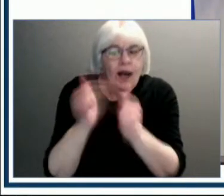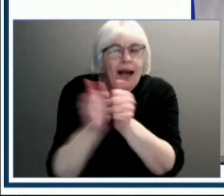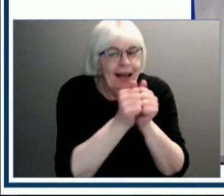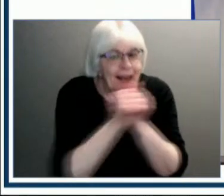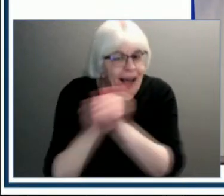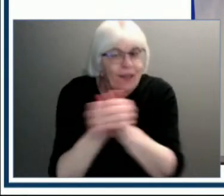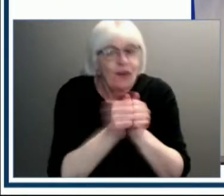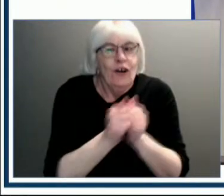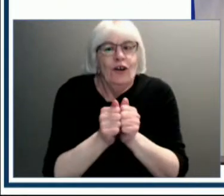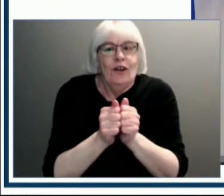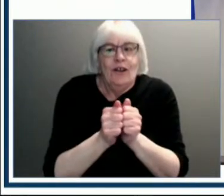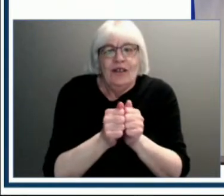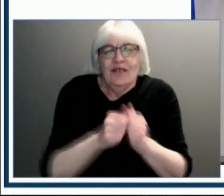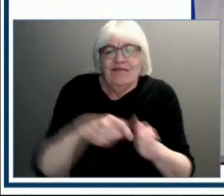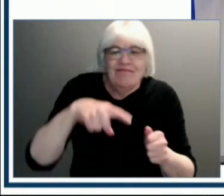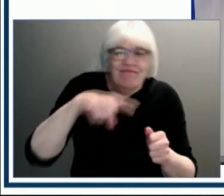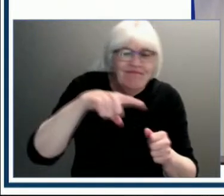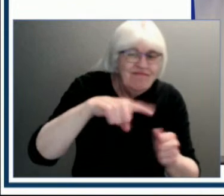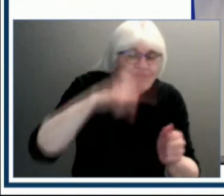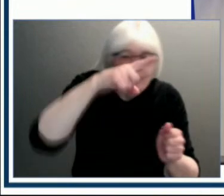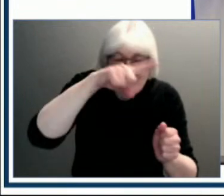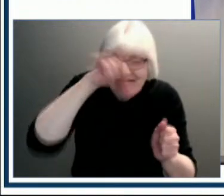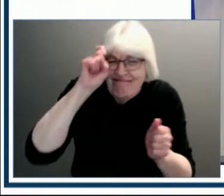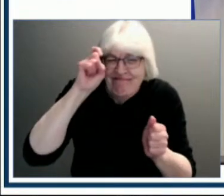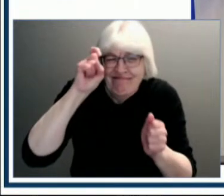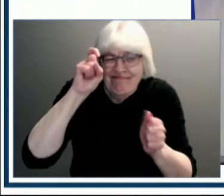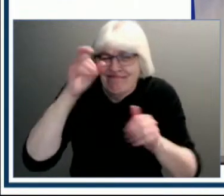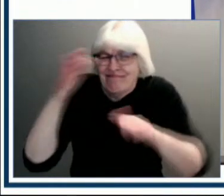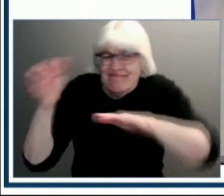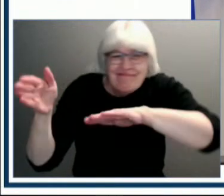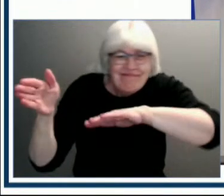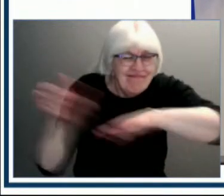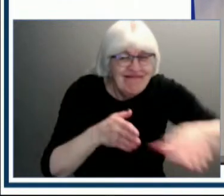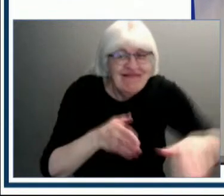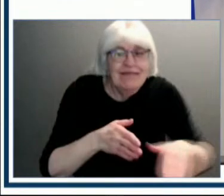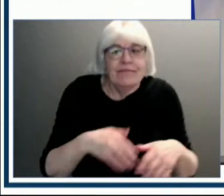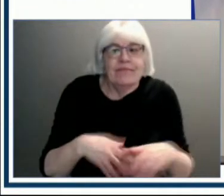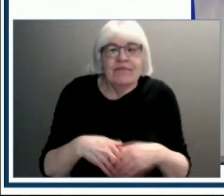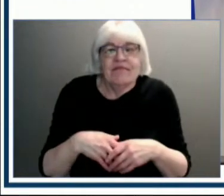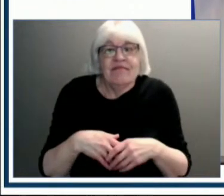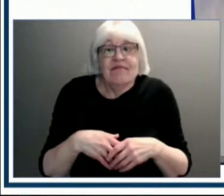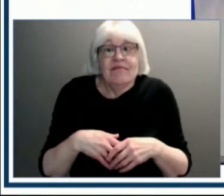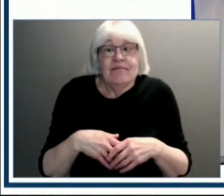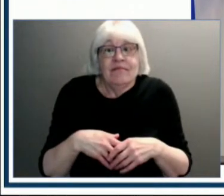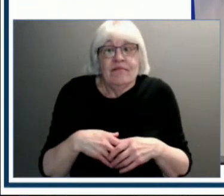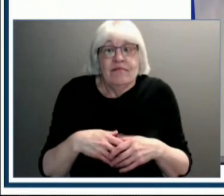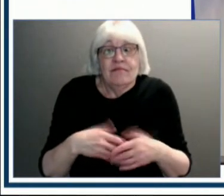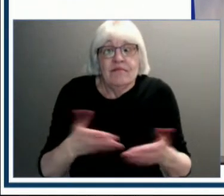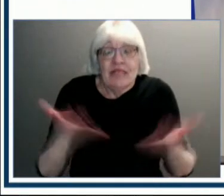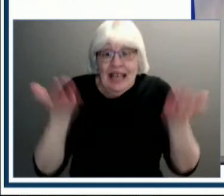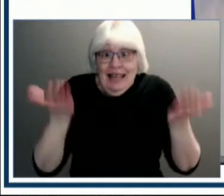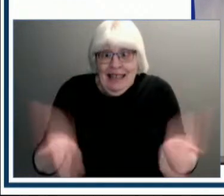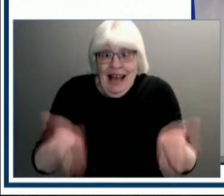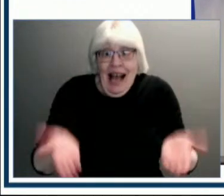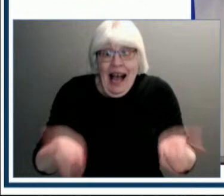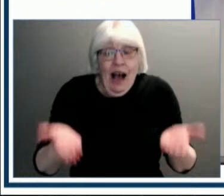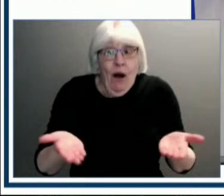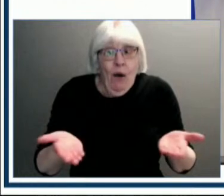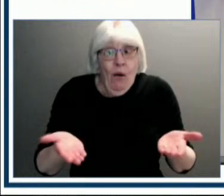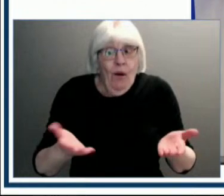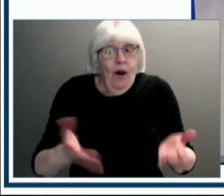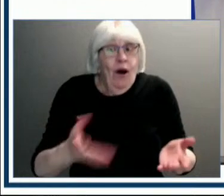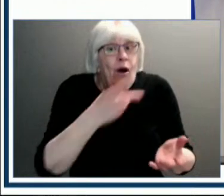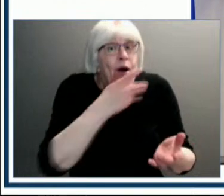exist. Because the brutal reality in this province is that for some kids, school is the place where